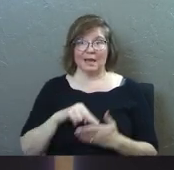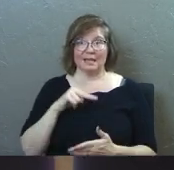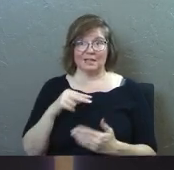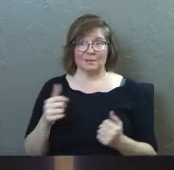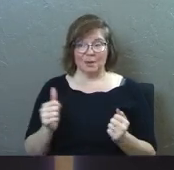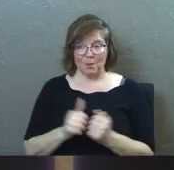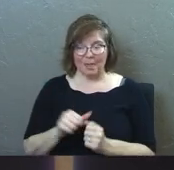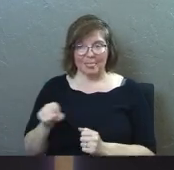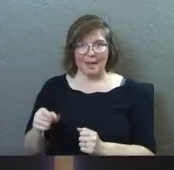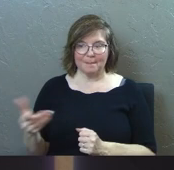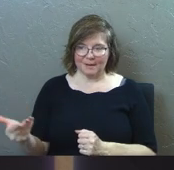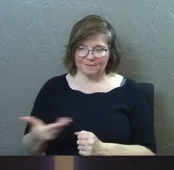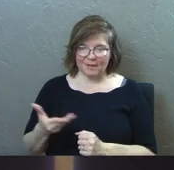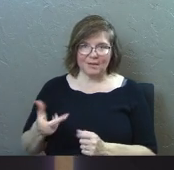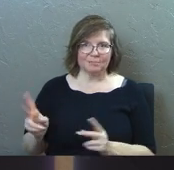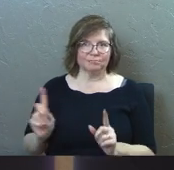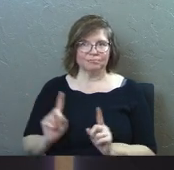Easter.